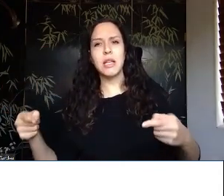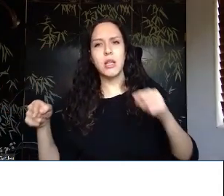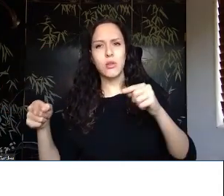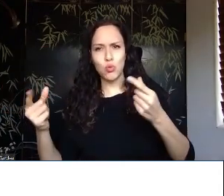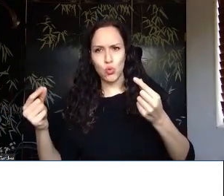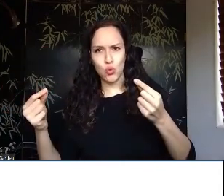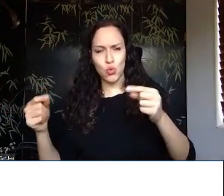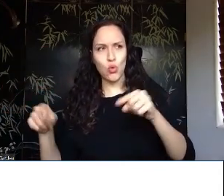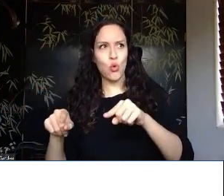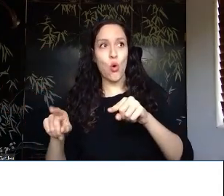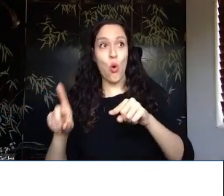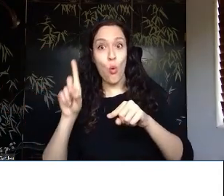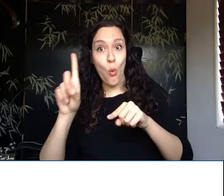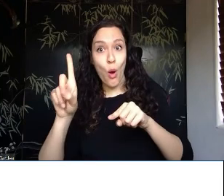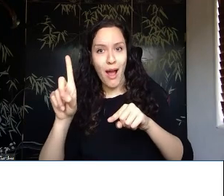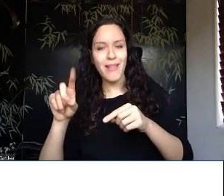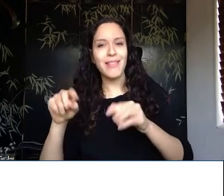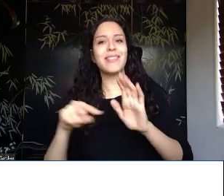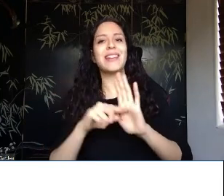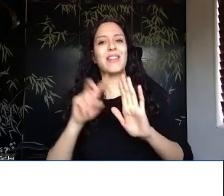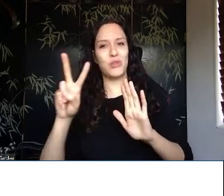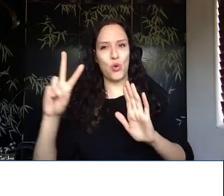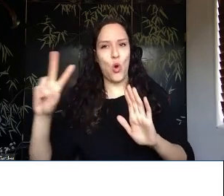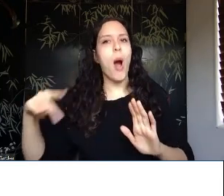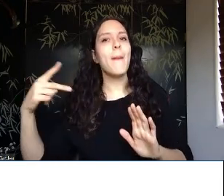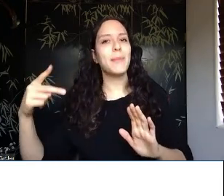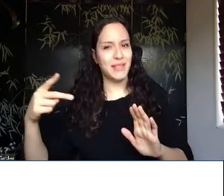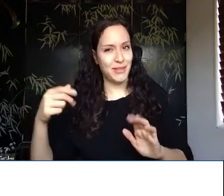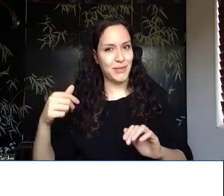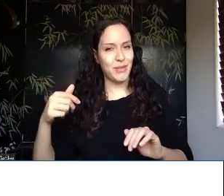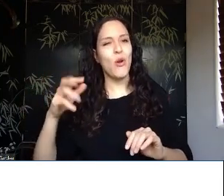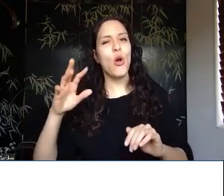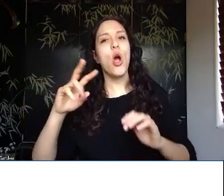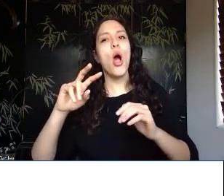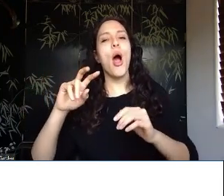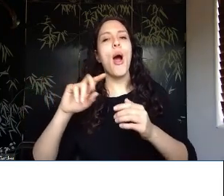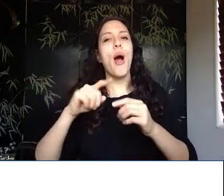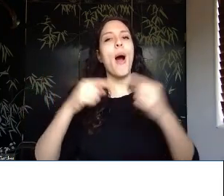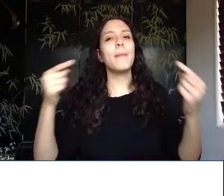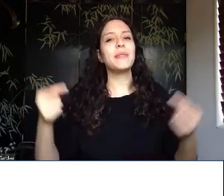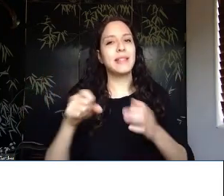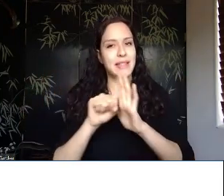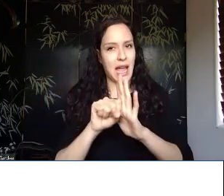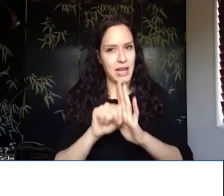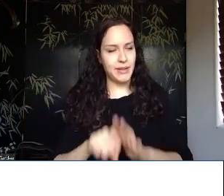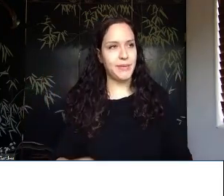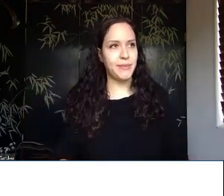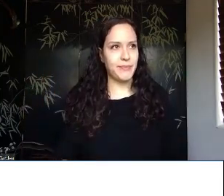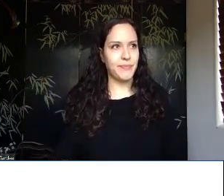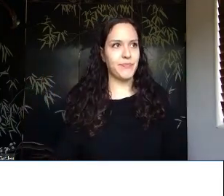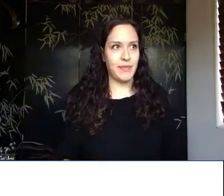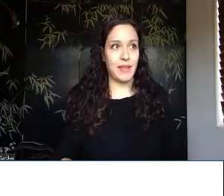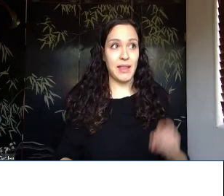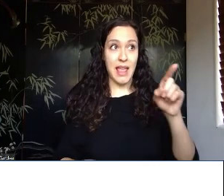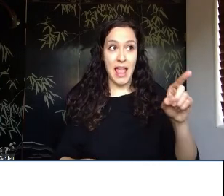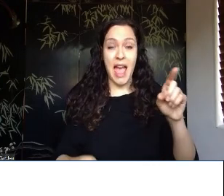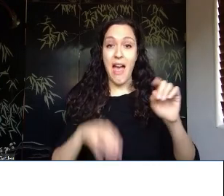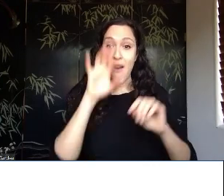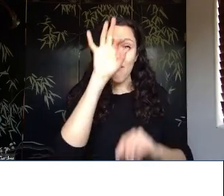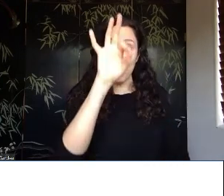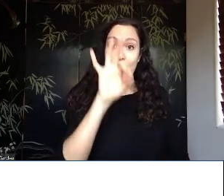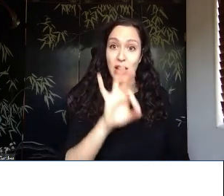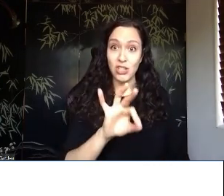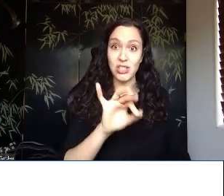I'm going to do 1, negative 2. So because remember, this is still a negative fraction. That's still a